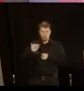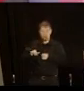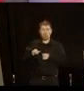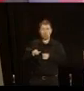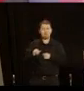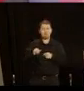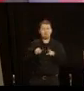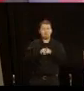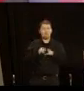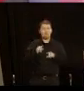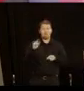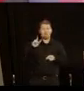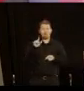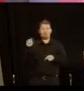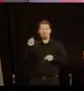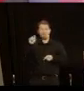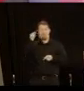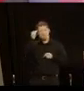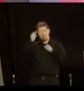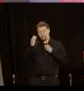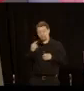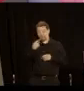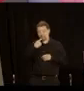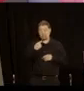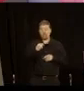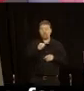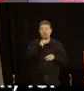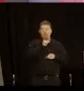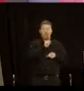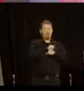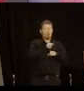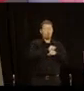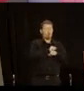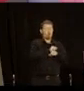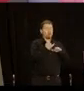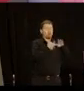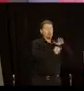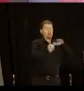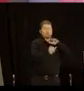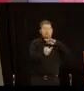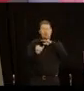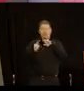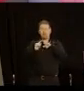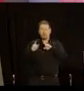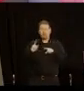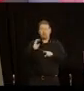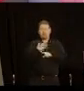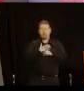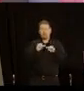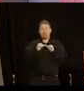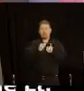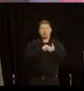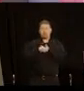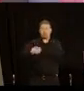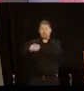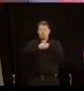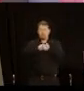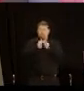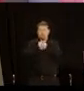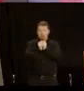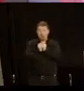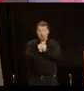Lieutenant Governor said. And I had the great opportunity of working with Representative Salzman, who's coming up next on our assistive technologies